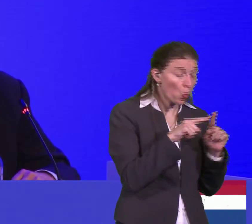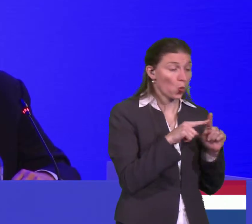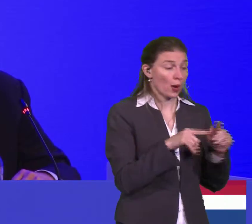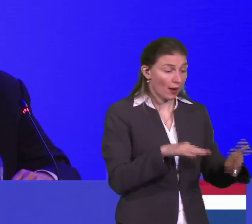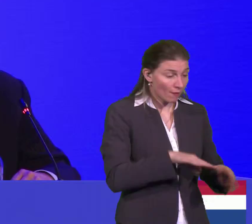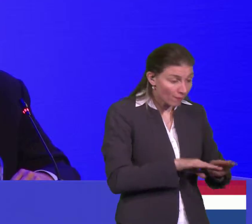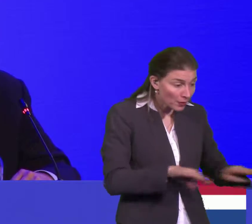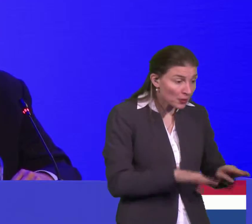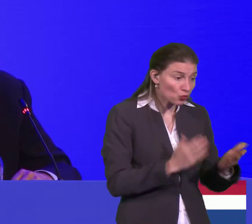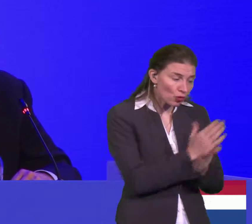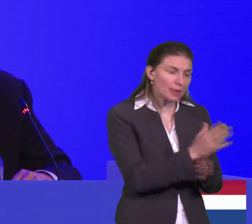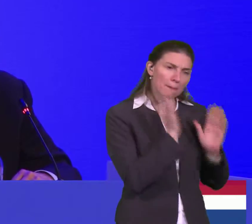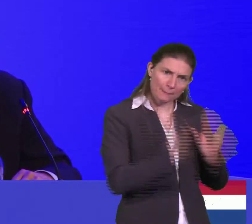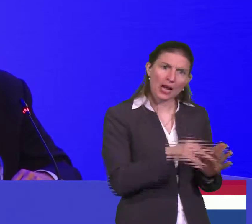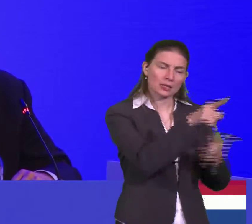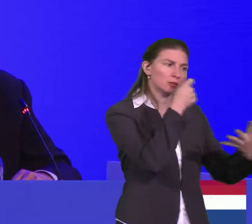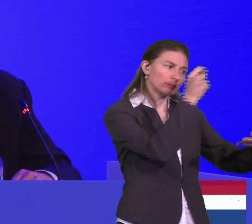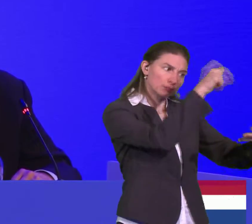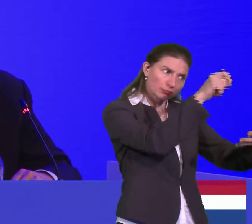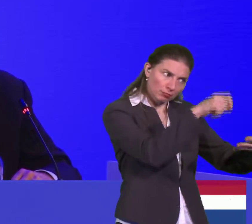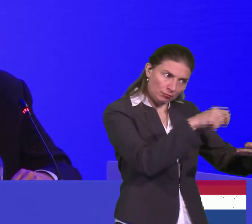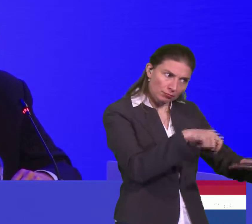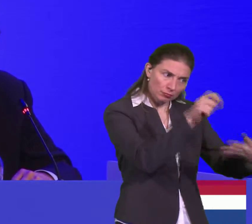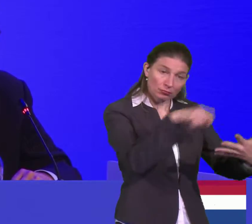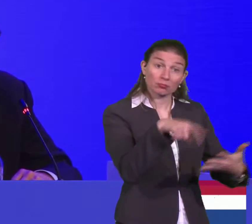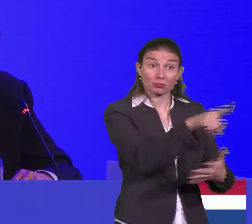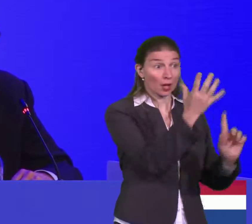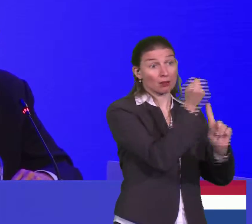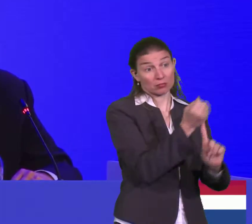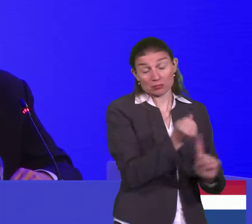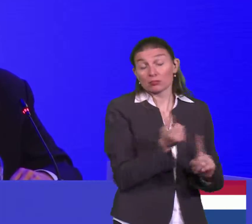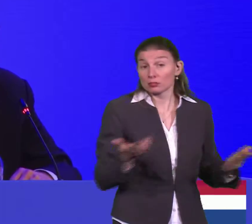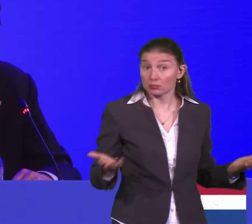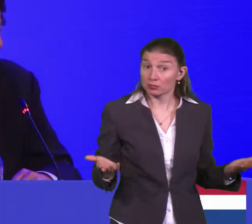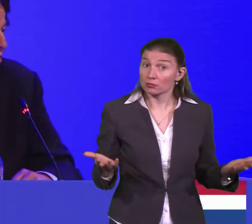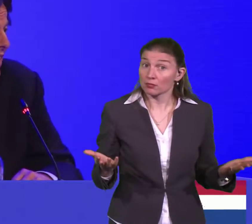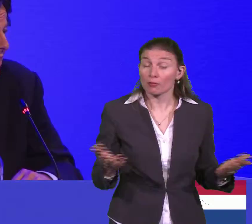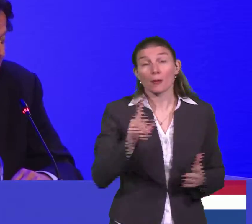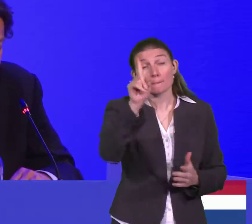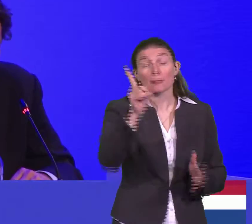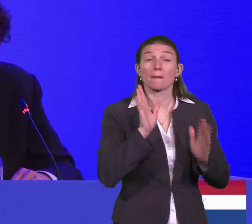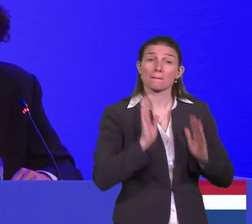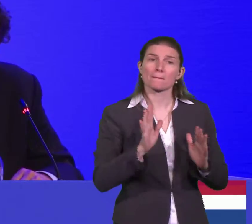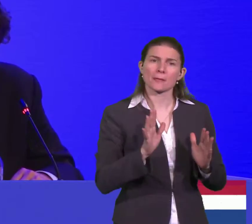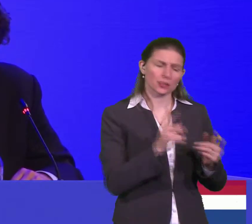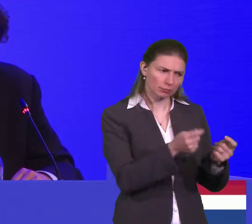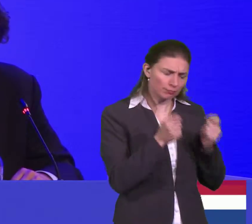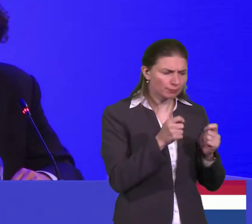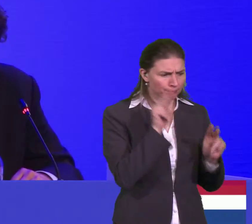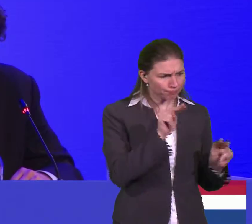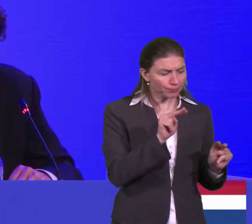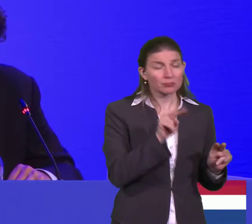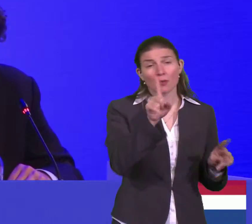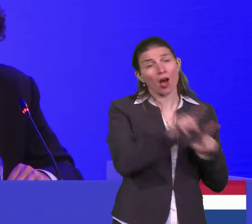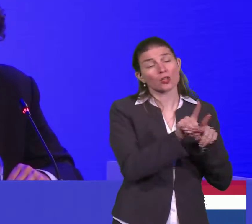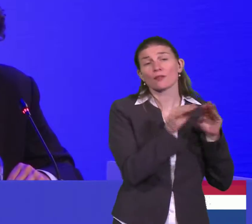rights. But I think in that context, our politics has to be what we call strict and fair. Of course, there is a